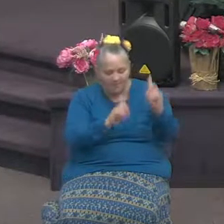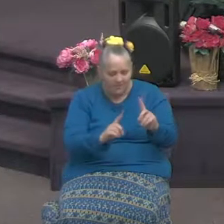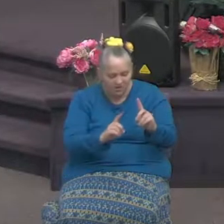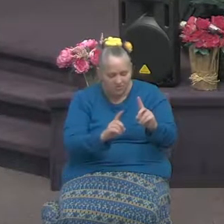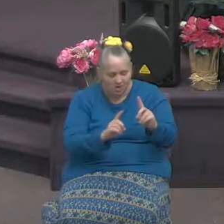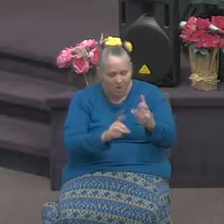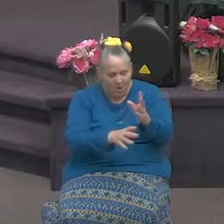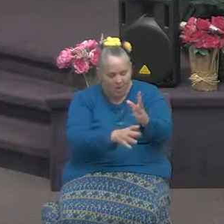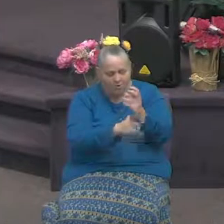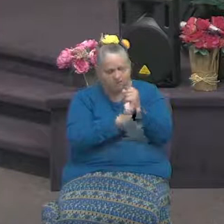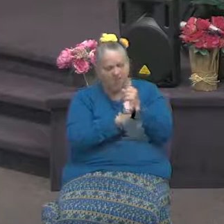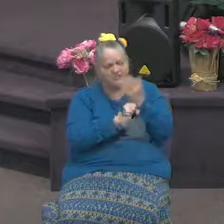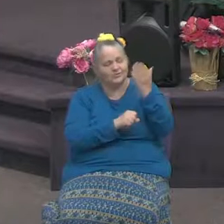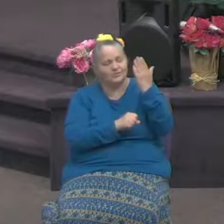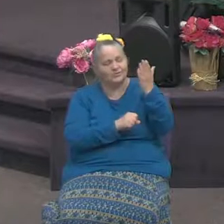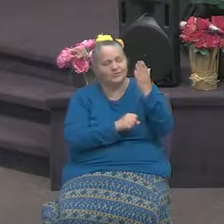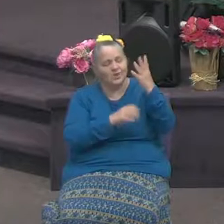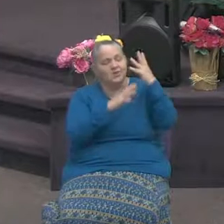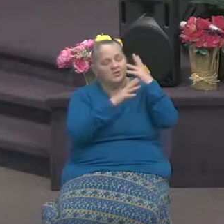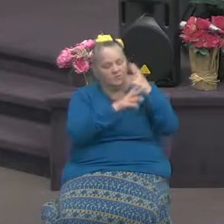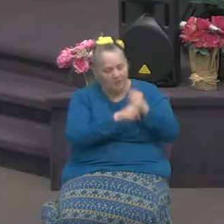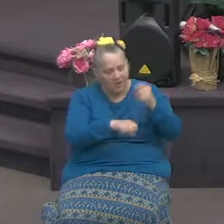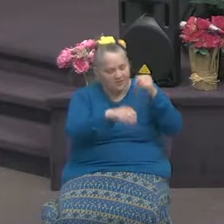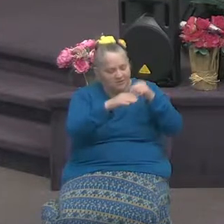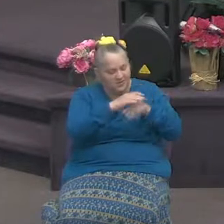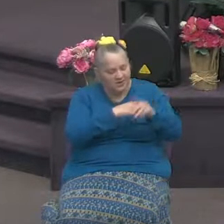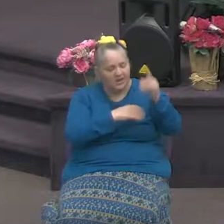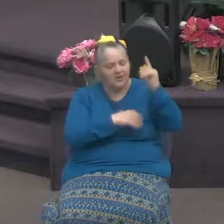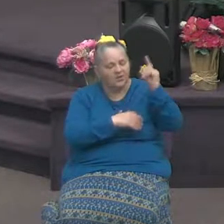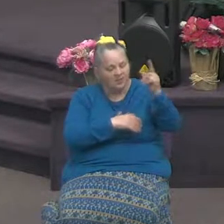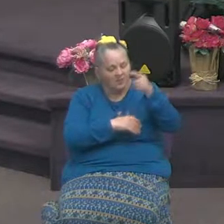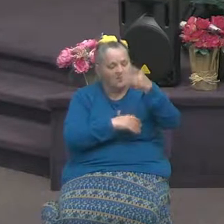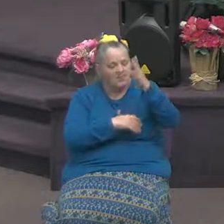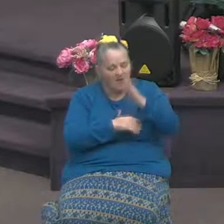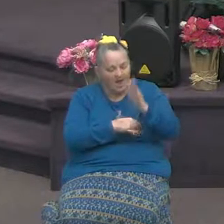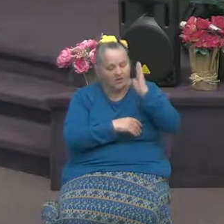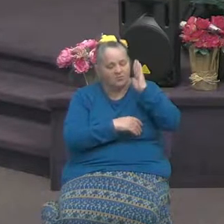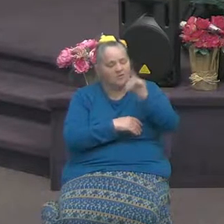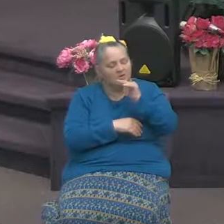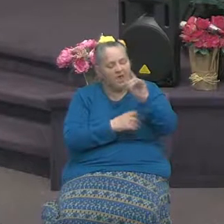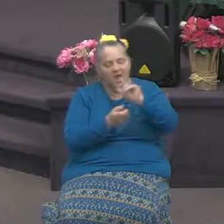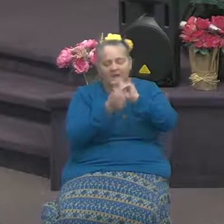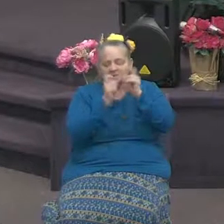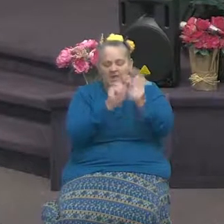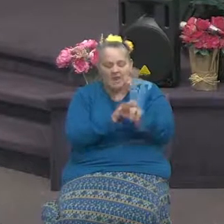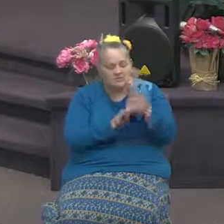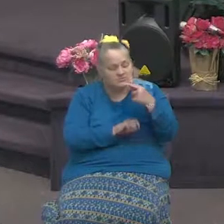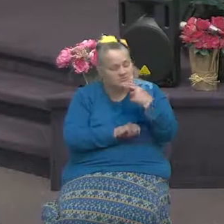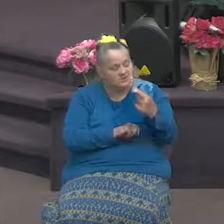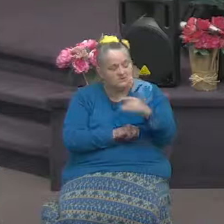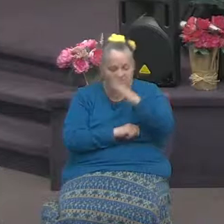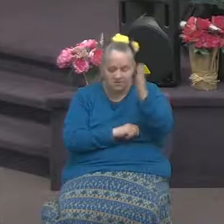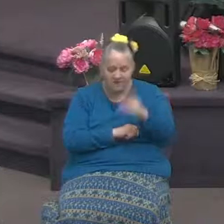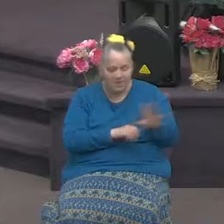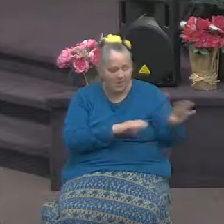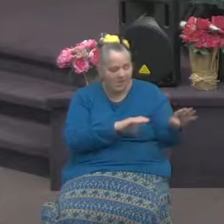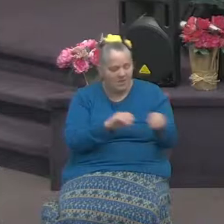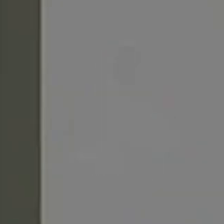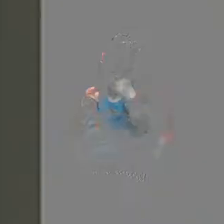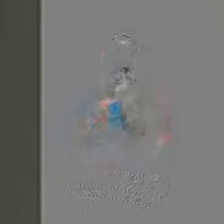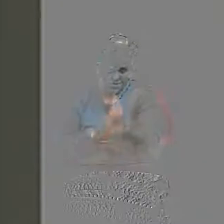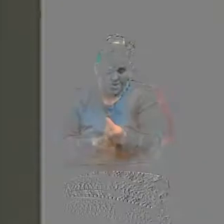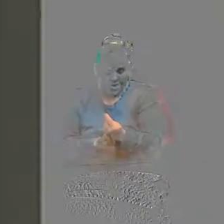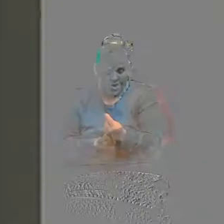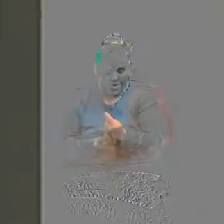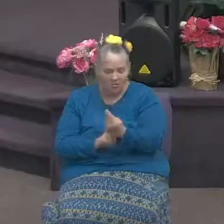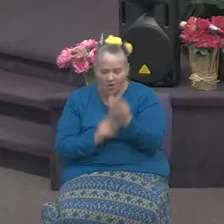to hold fast to you, to trust in you, the God who will not change. You said you would never leave us. You said